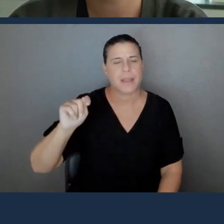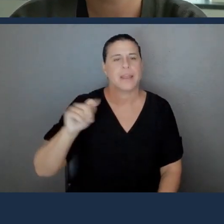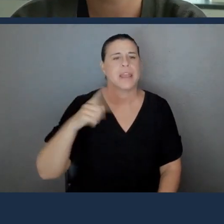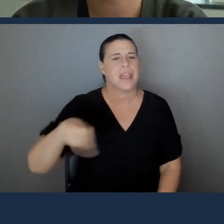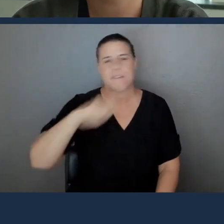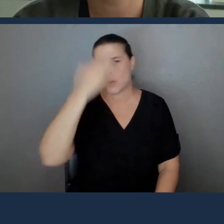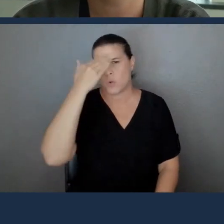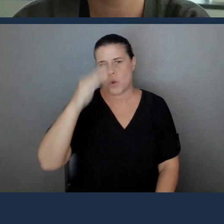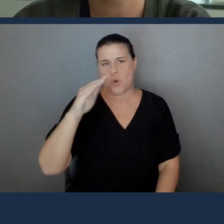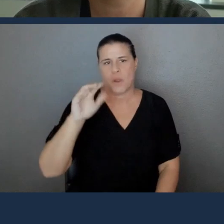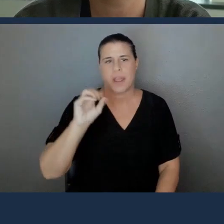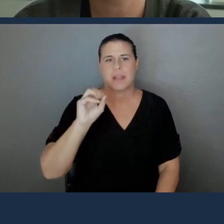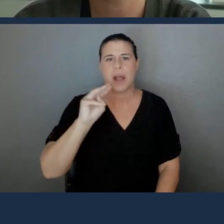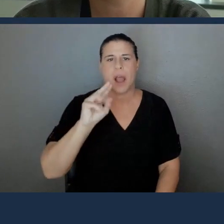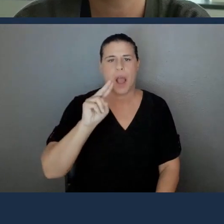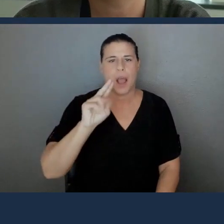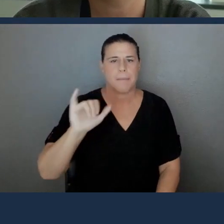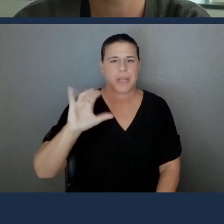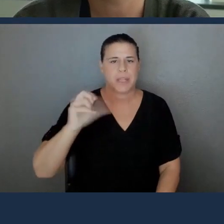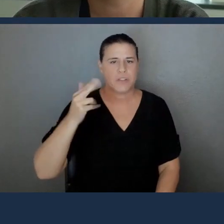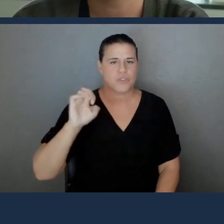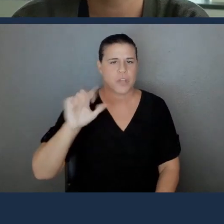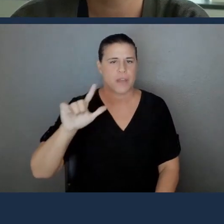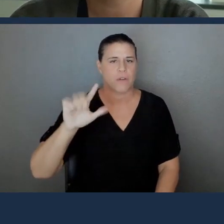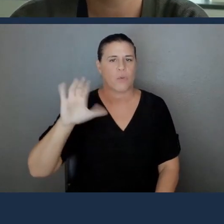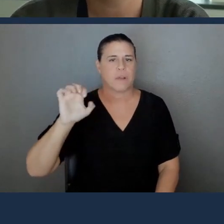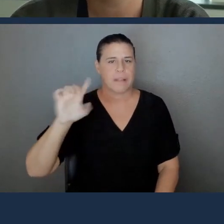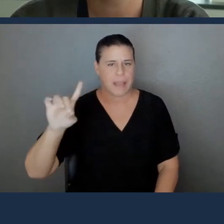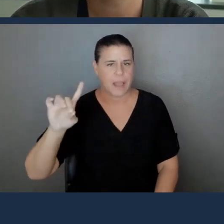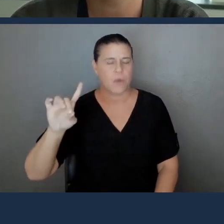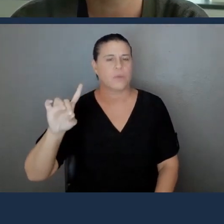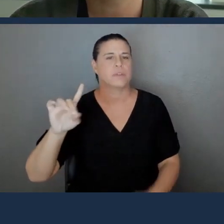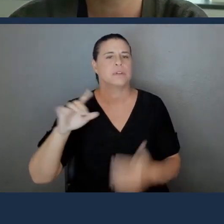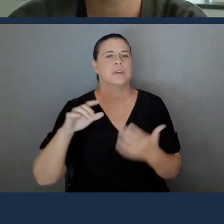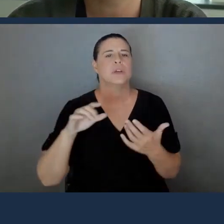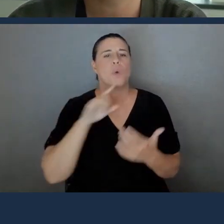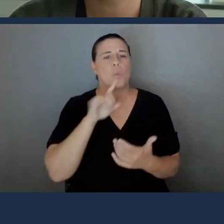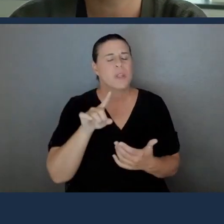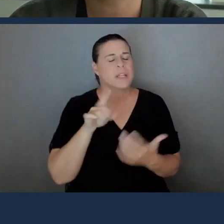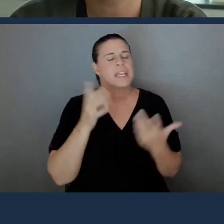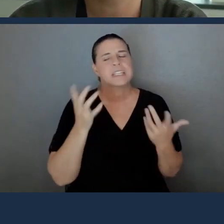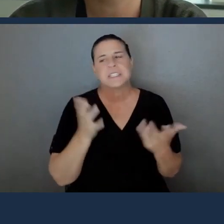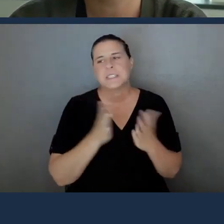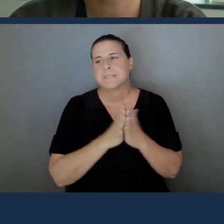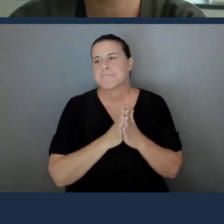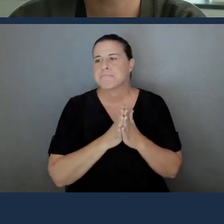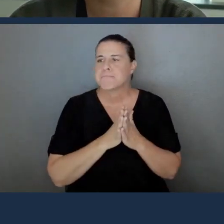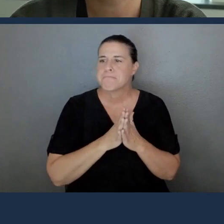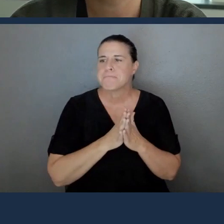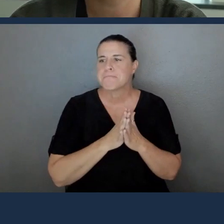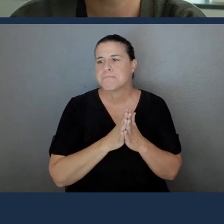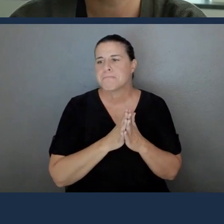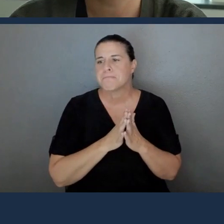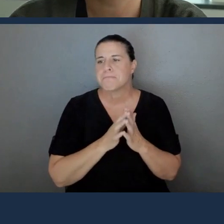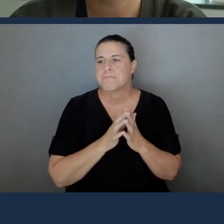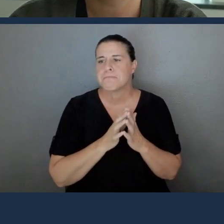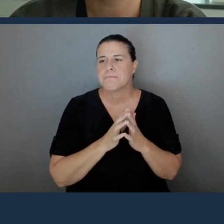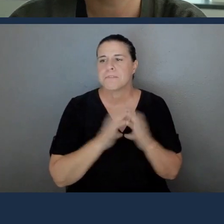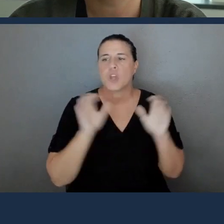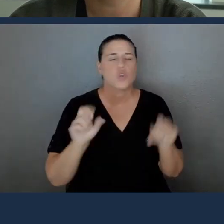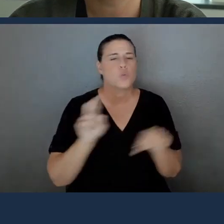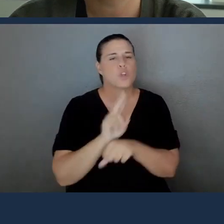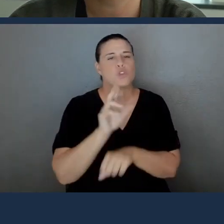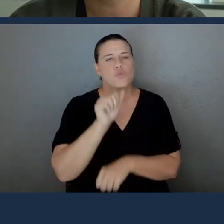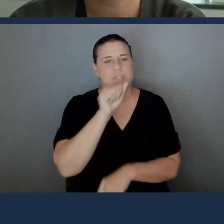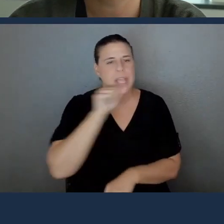our omni-channel cloud-based contact center service, right? So essentially it is you can using Amazon Connect, you